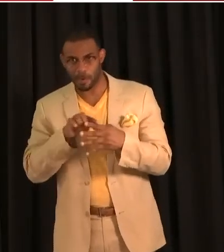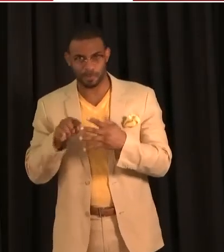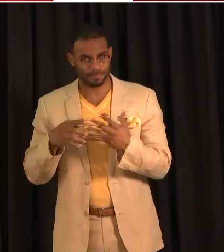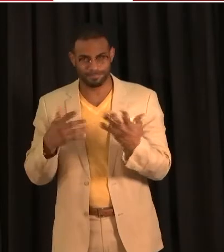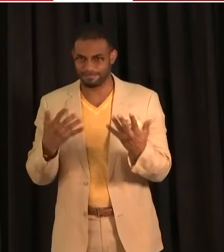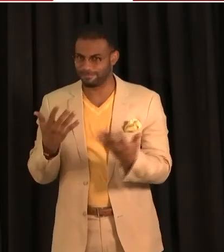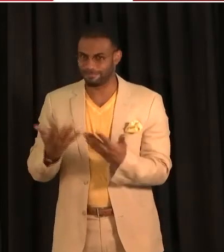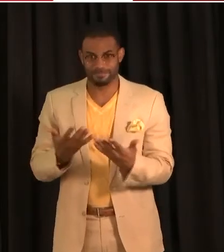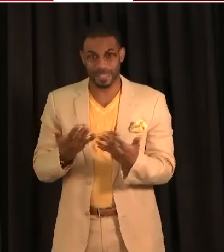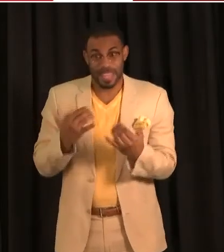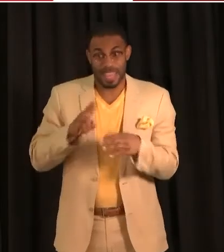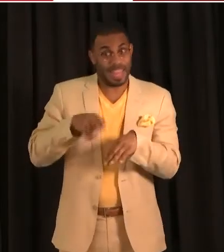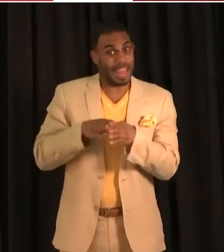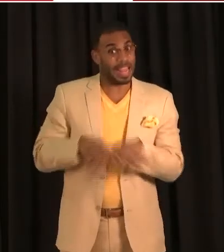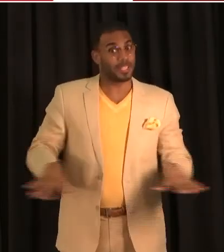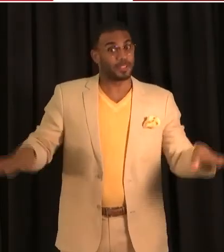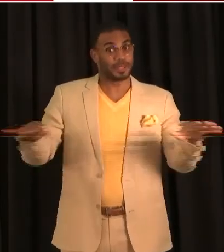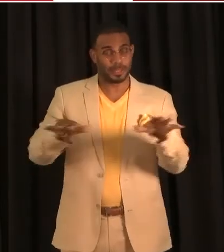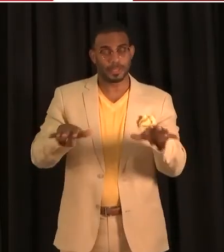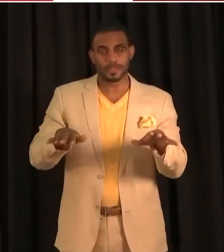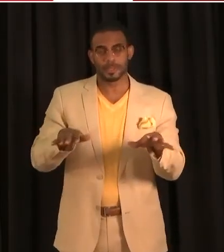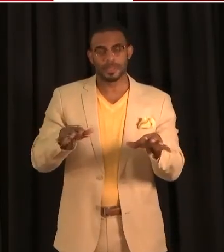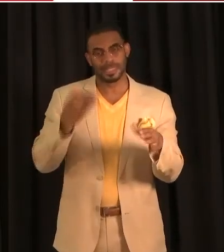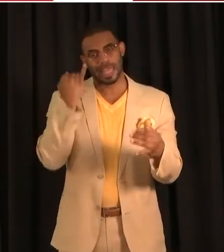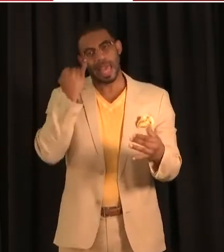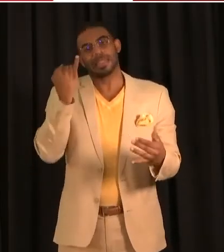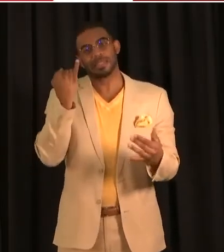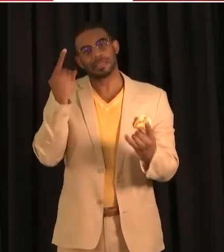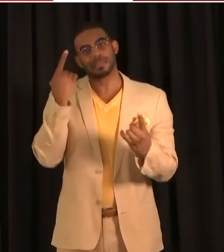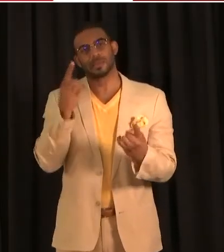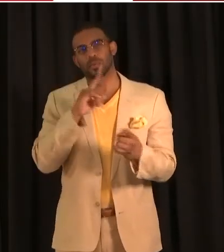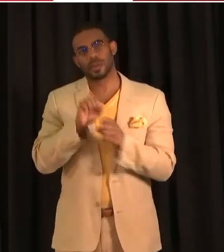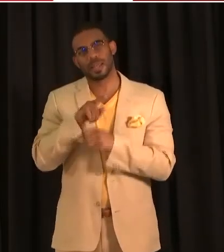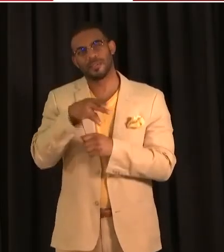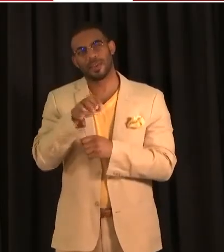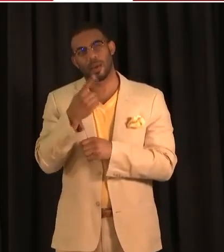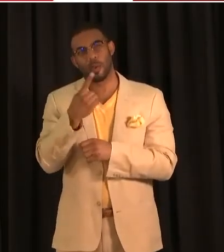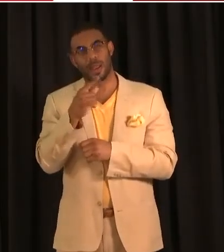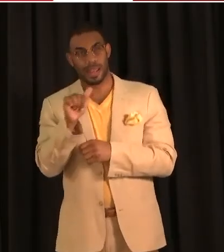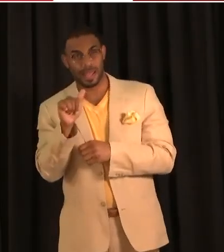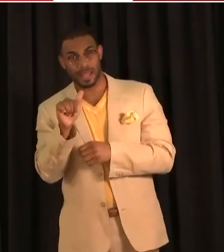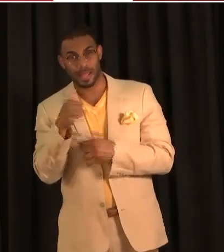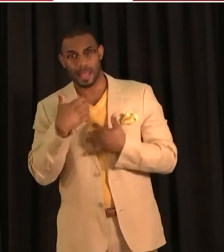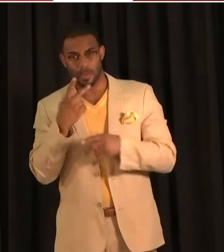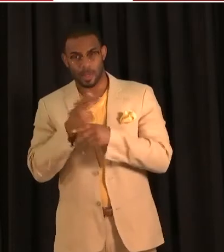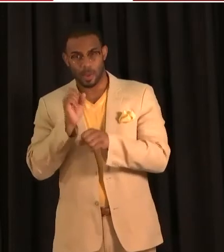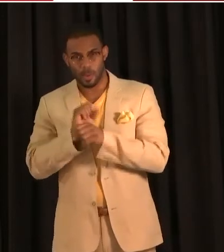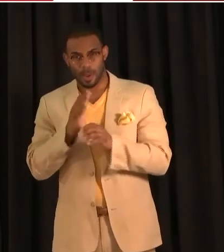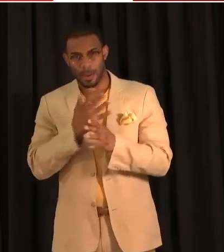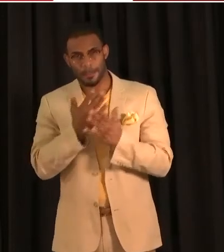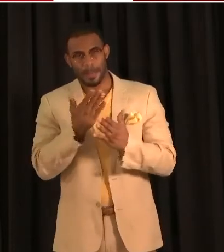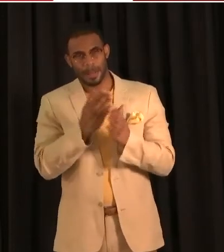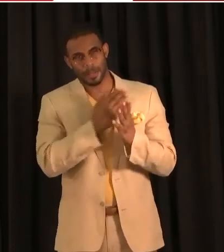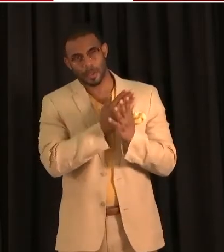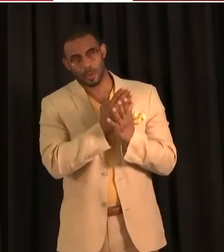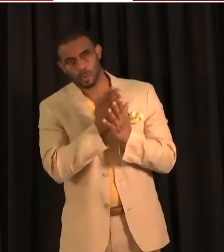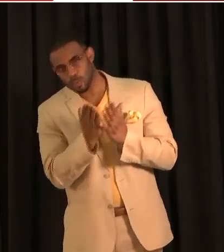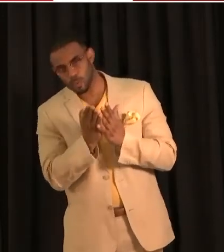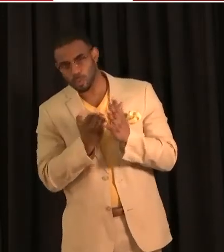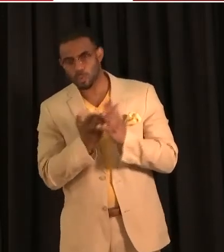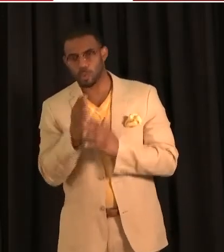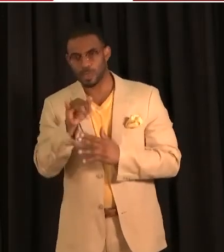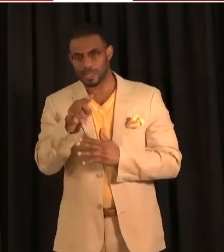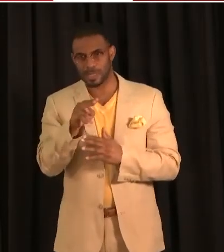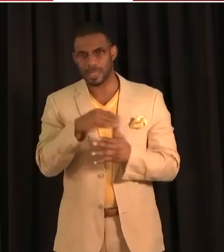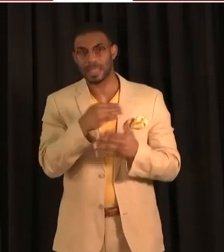as well. Nationally, the idea is really phase 1A, the healthcare workers, possibly through